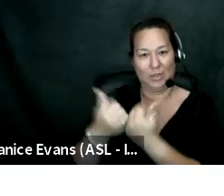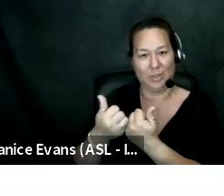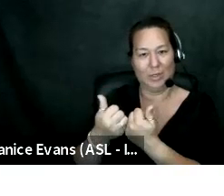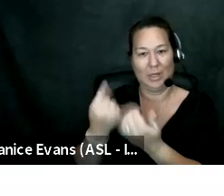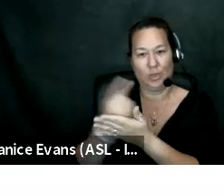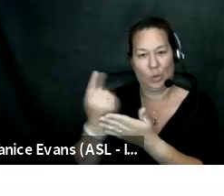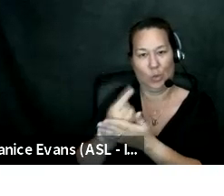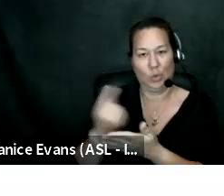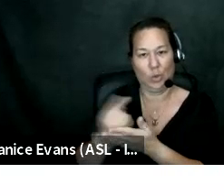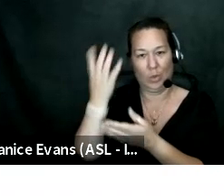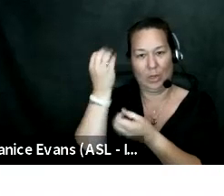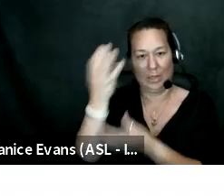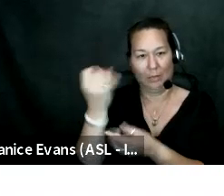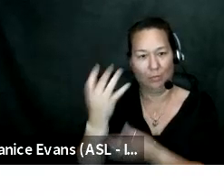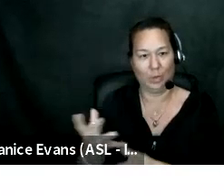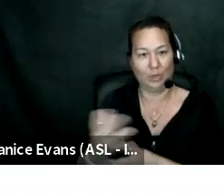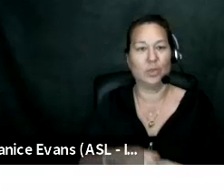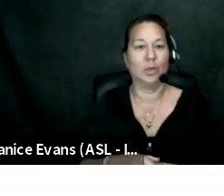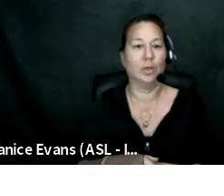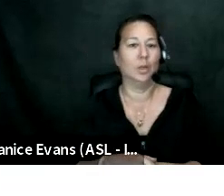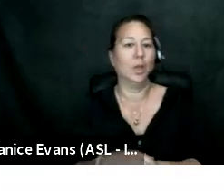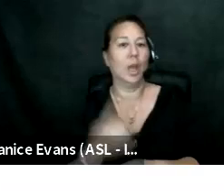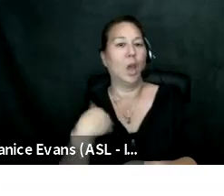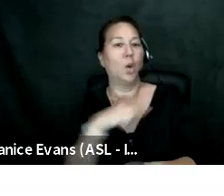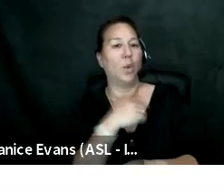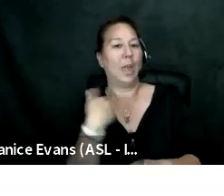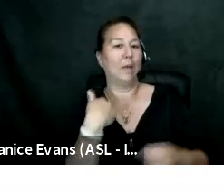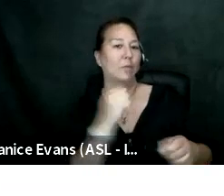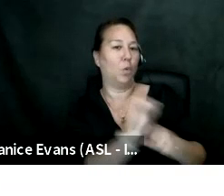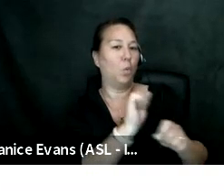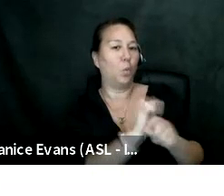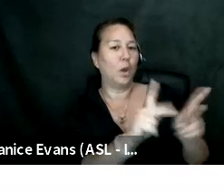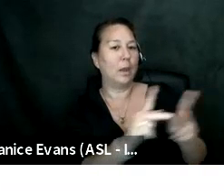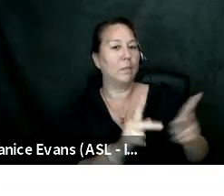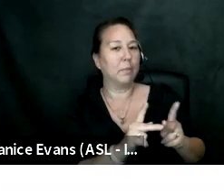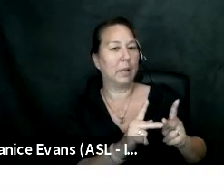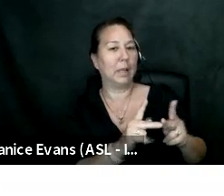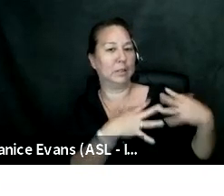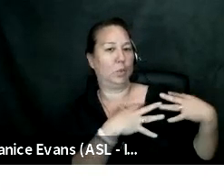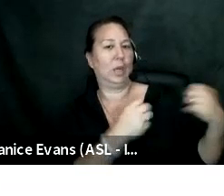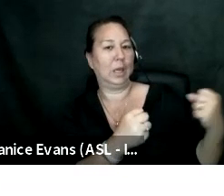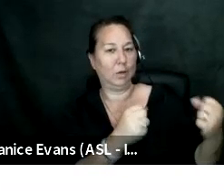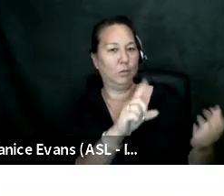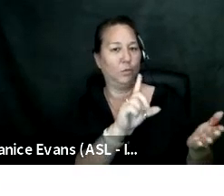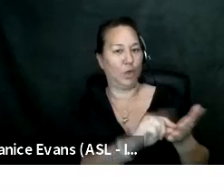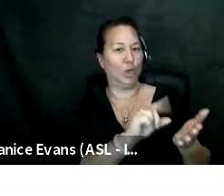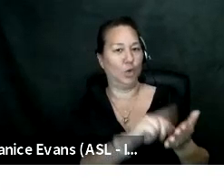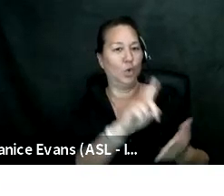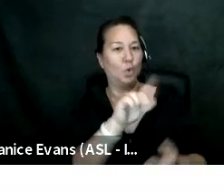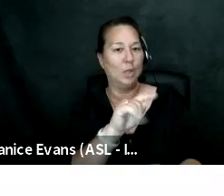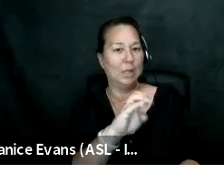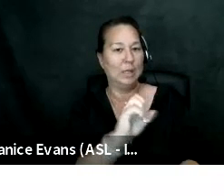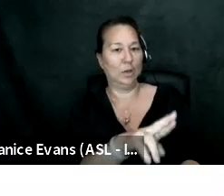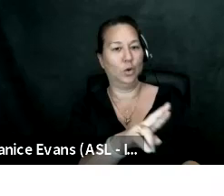newsletter. And last, we also provide guidance and resources on our webpage. Next